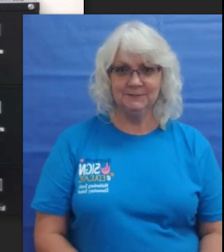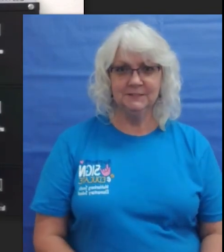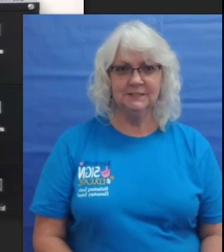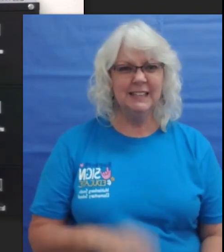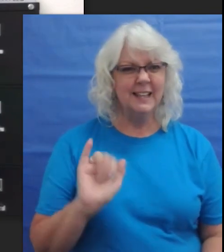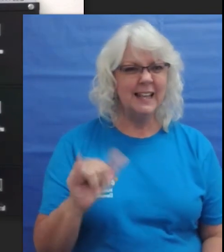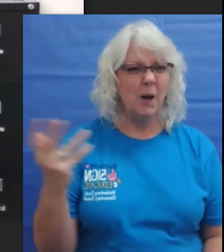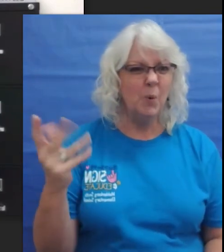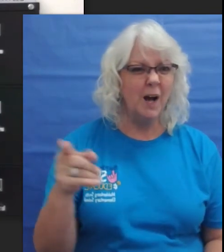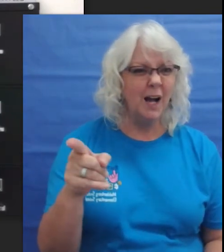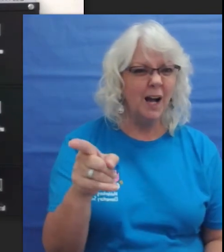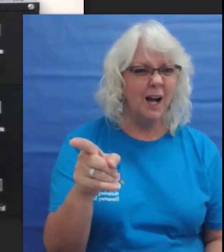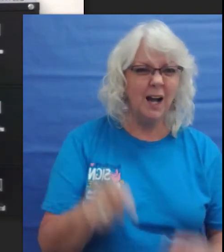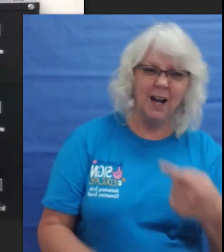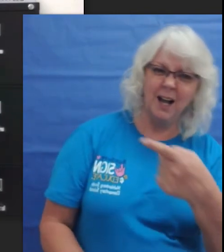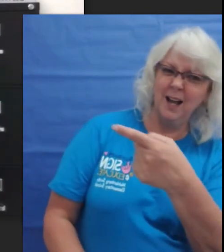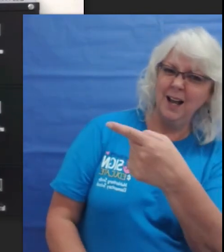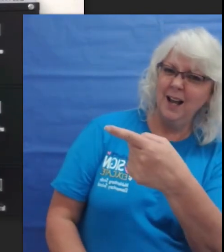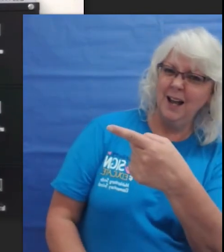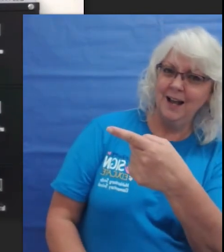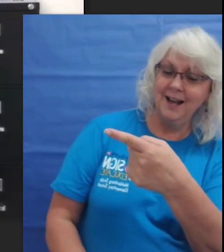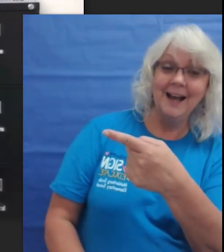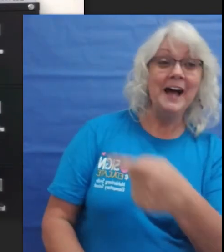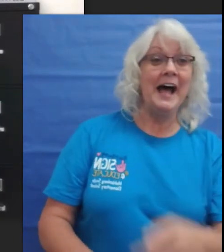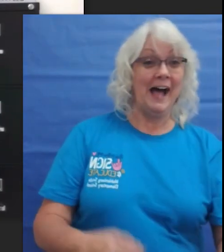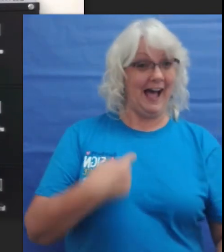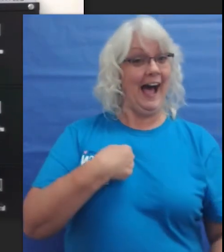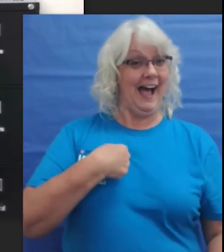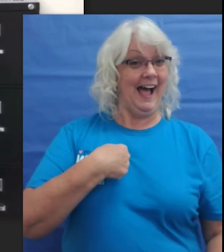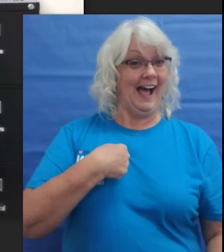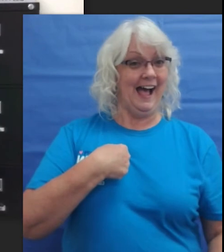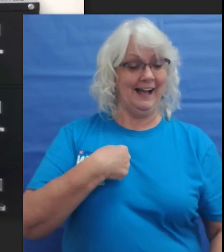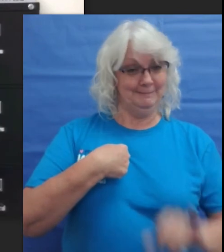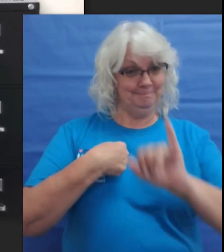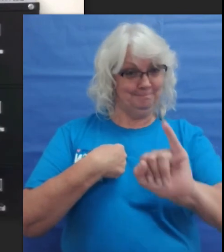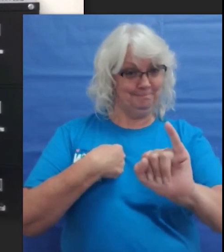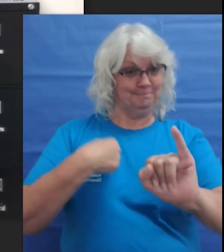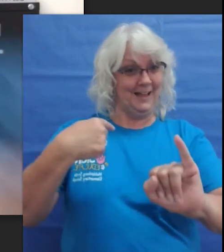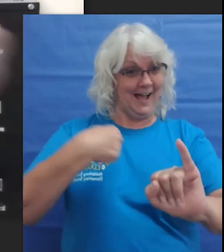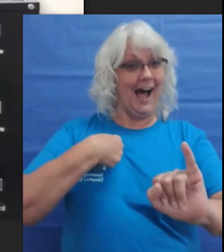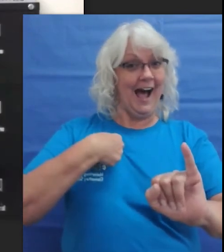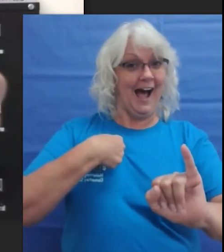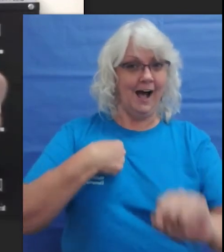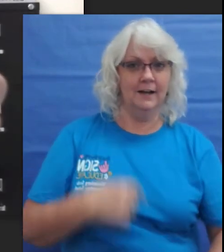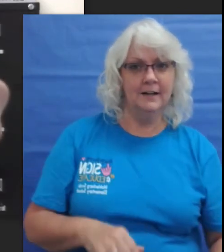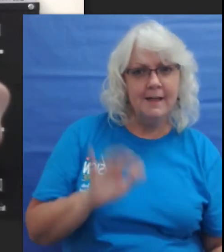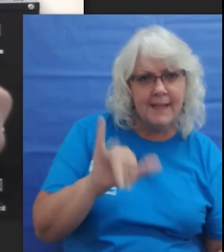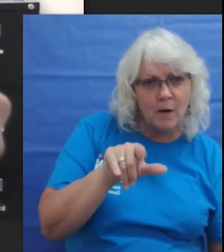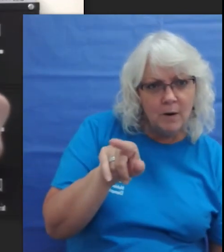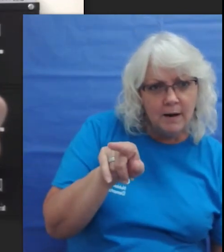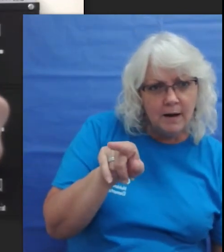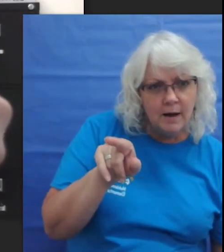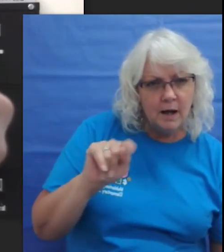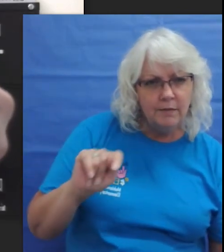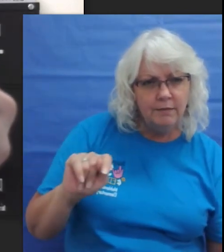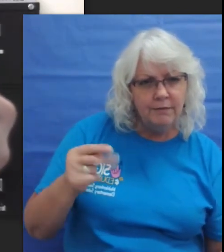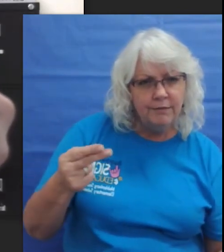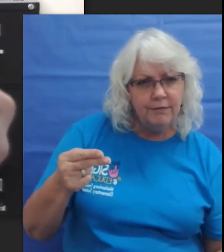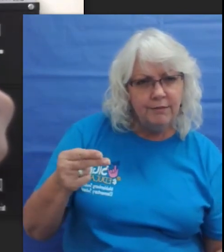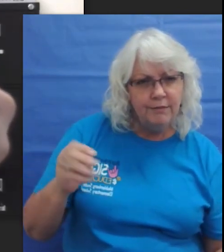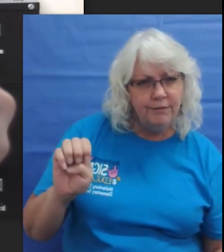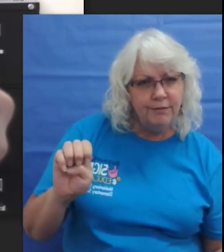What is this word? That's right, it's I. What is this word?